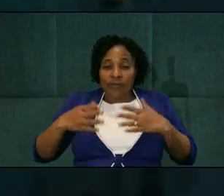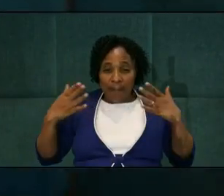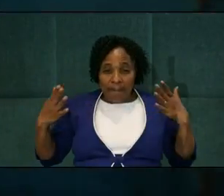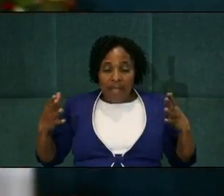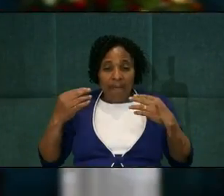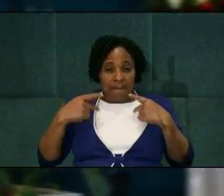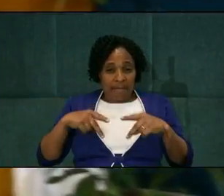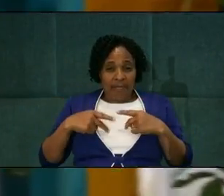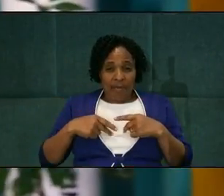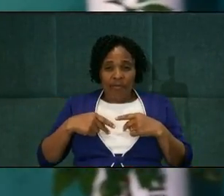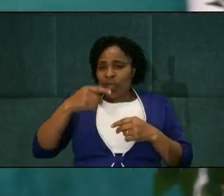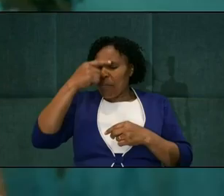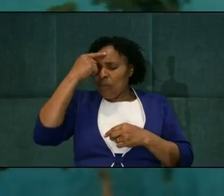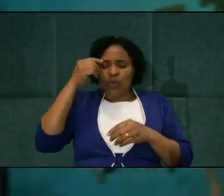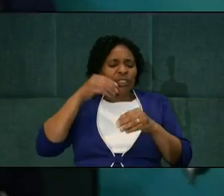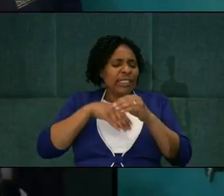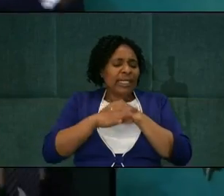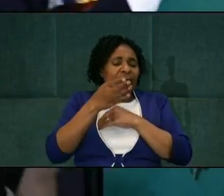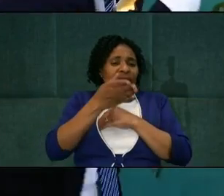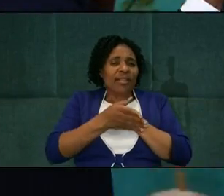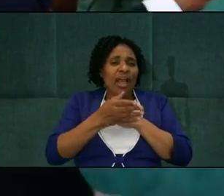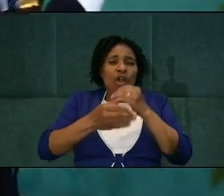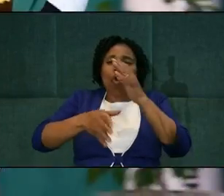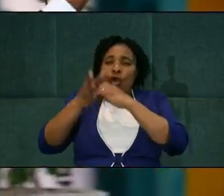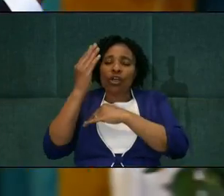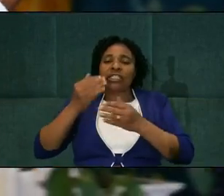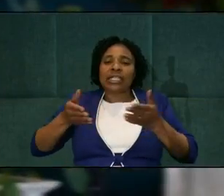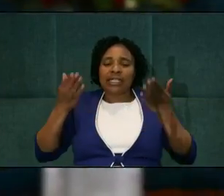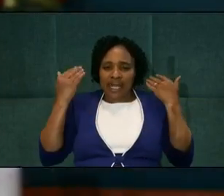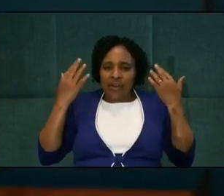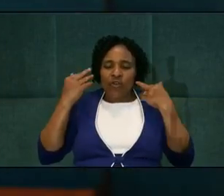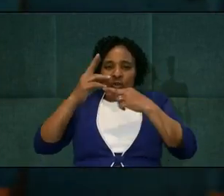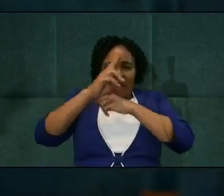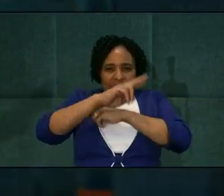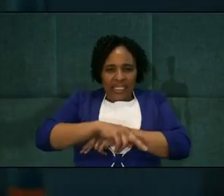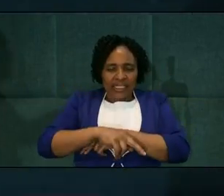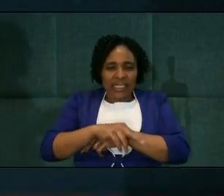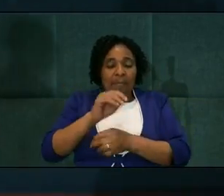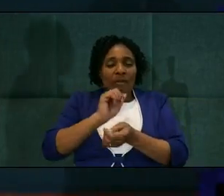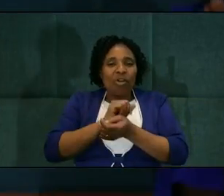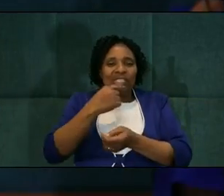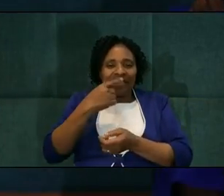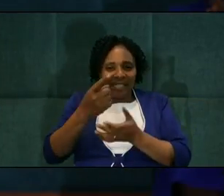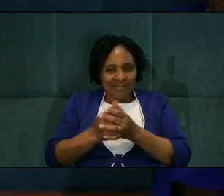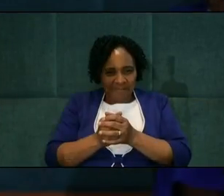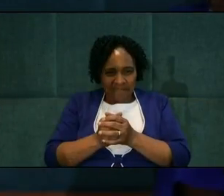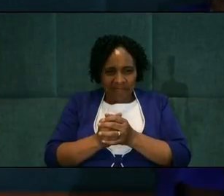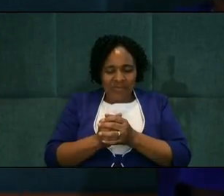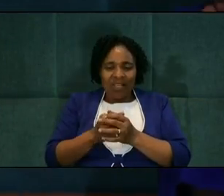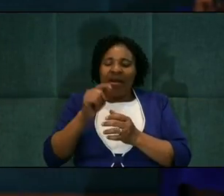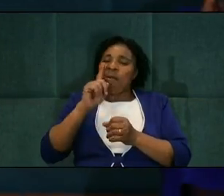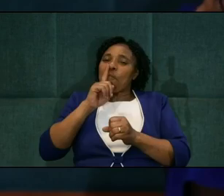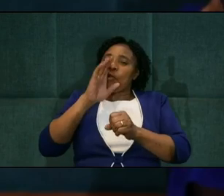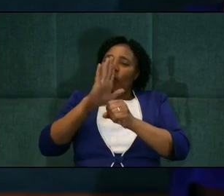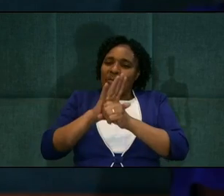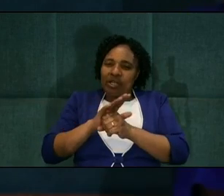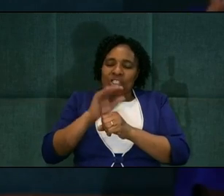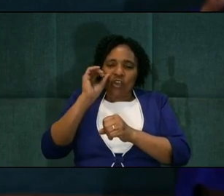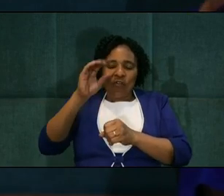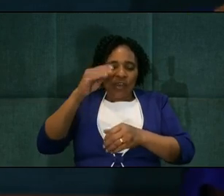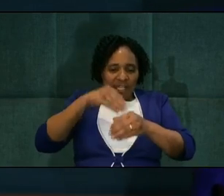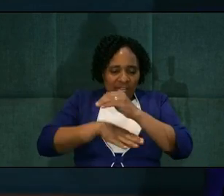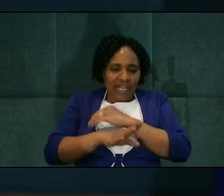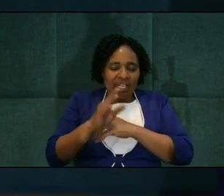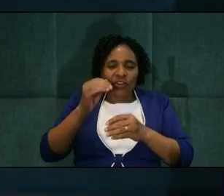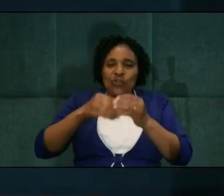because they did not enter into God's eternal rest, Paul says that promise of entering into